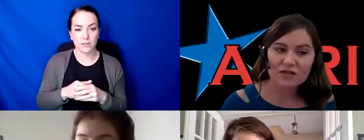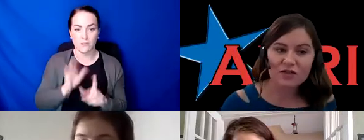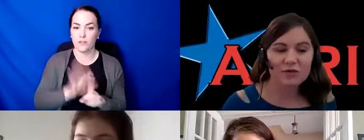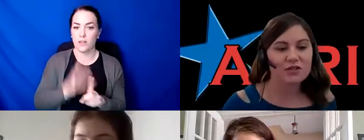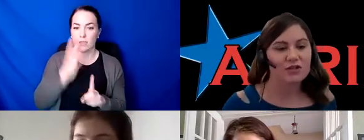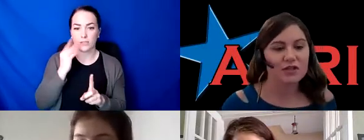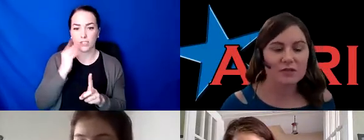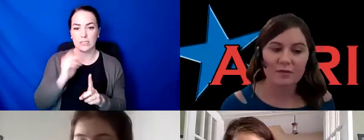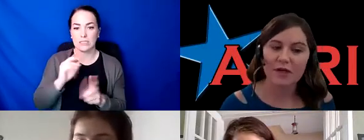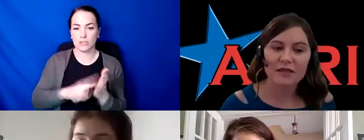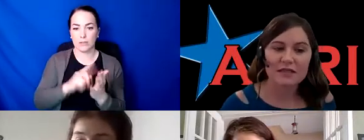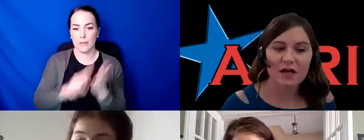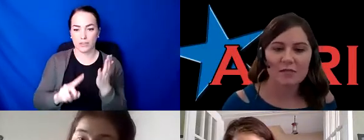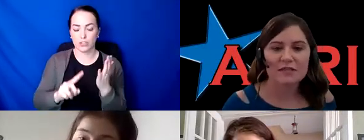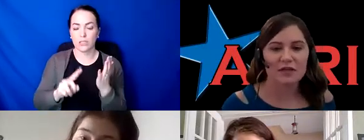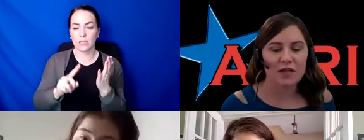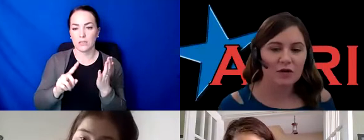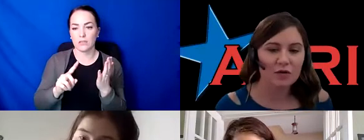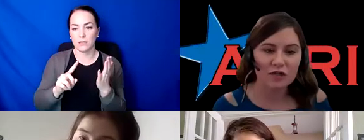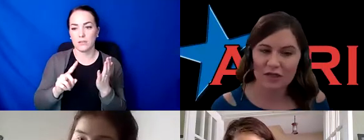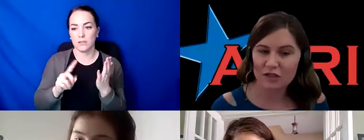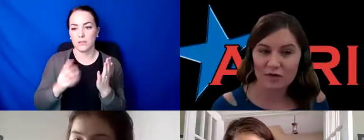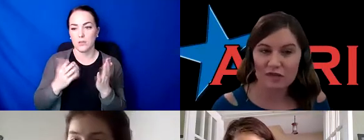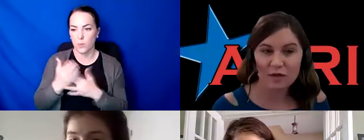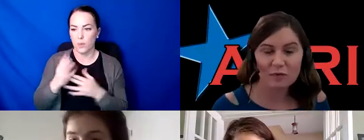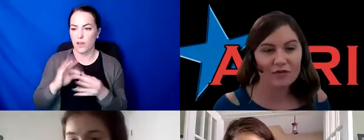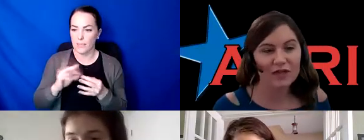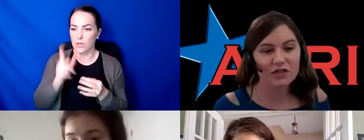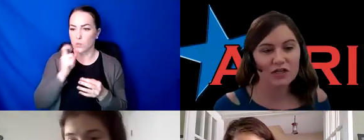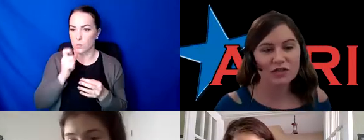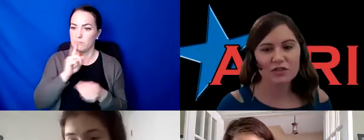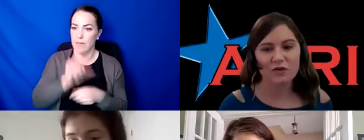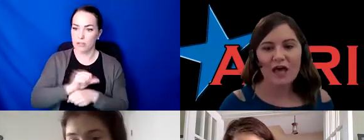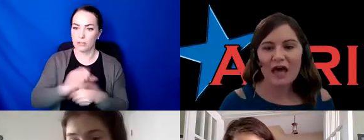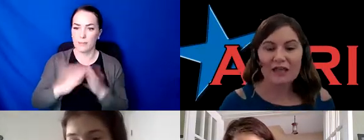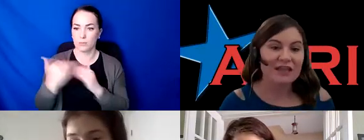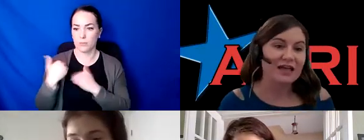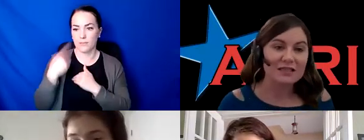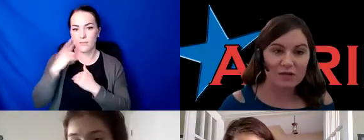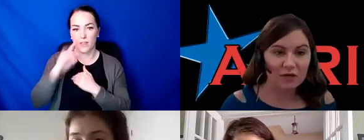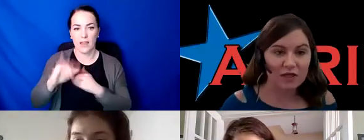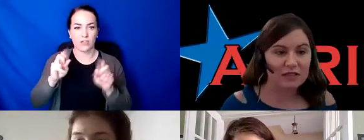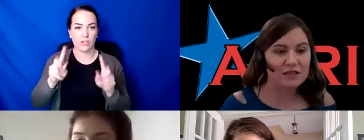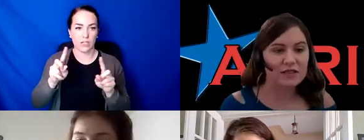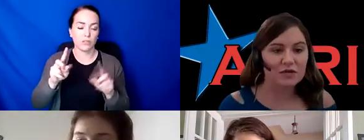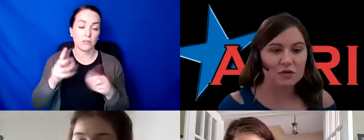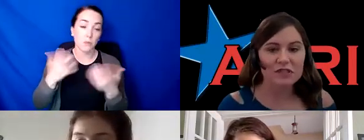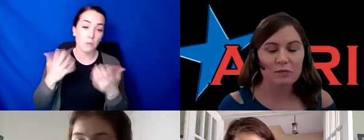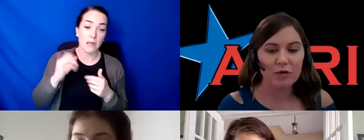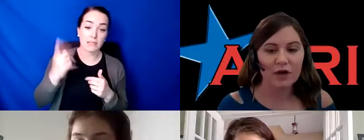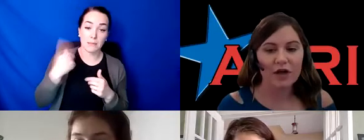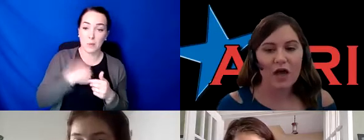experiencing the discrimination or experiencing the comments, and who should actually be responsible for that education. So I think that's something that we can continue